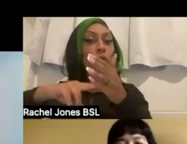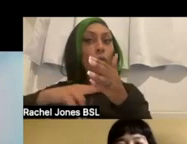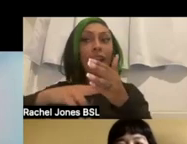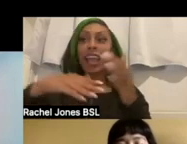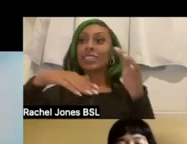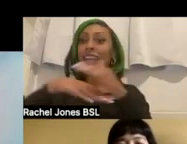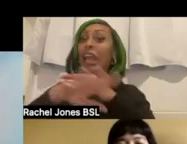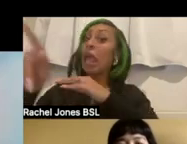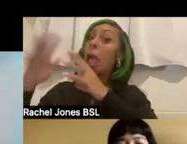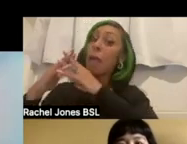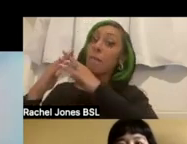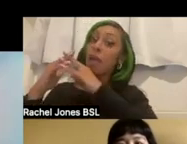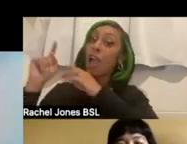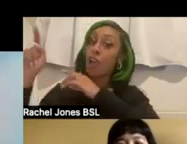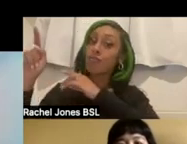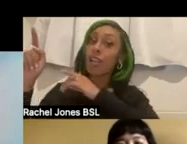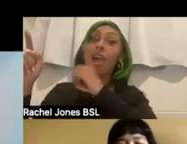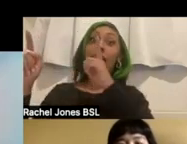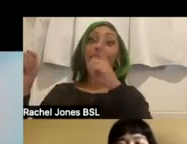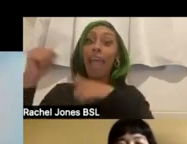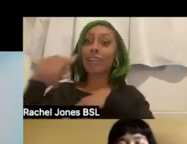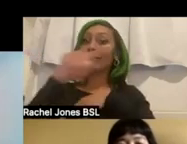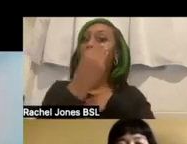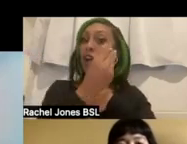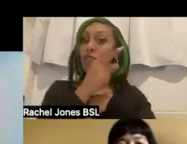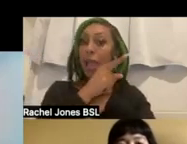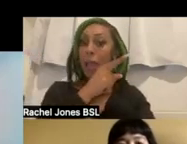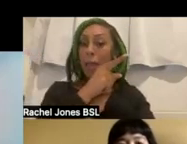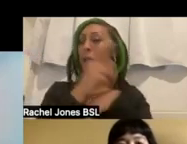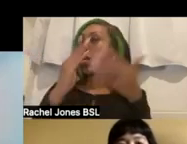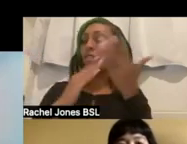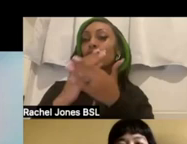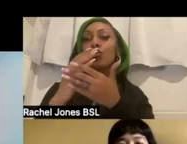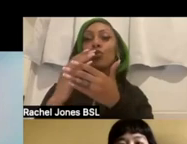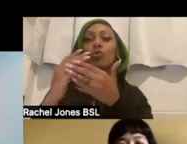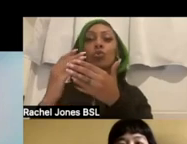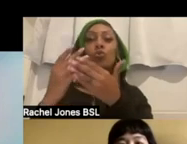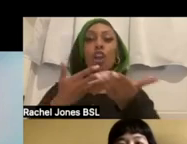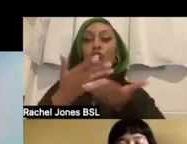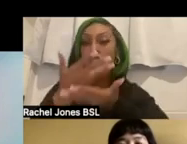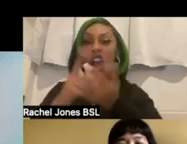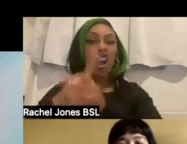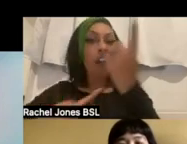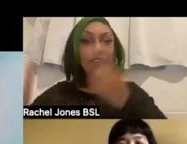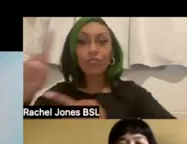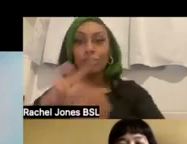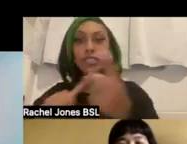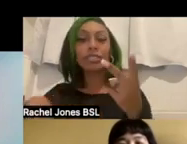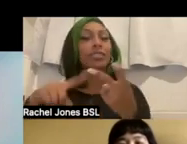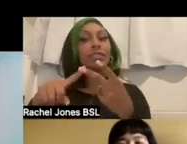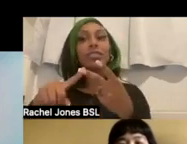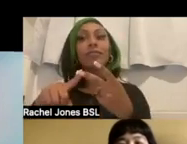world, and through conferences. But of course, that requires access, that